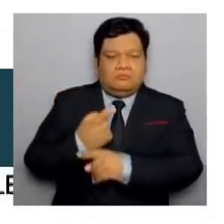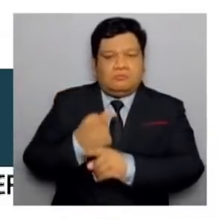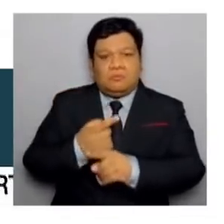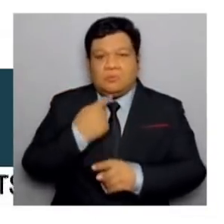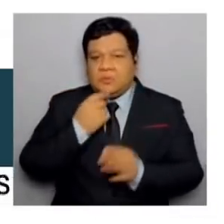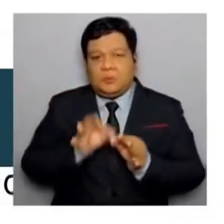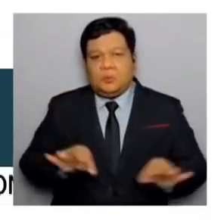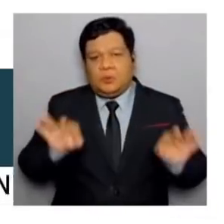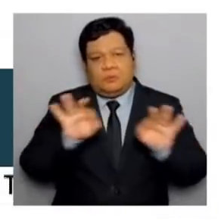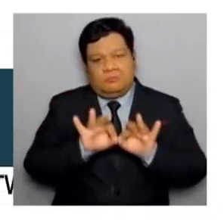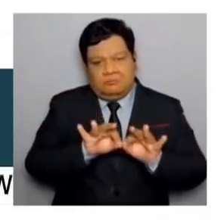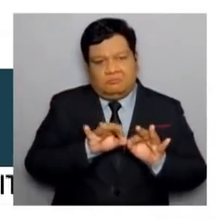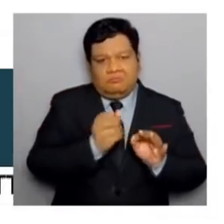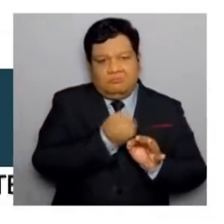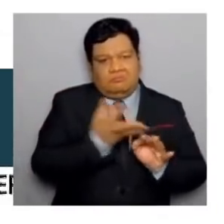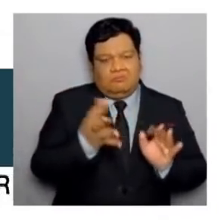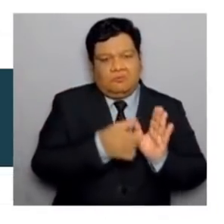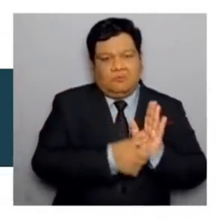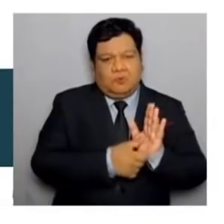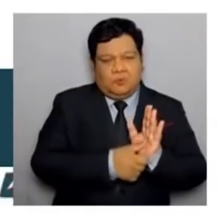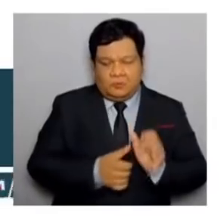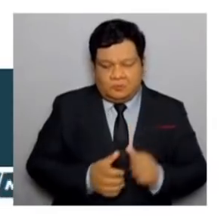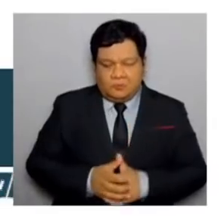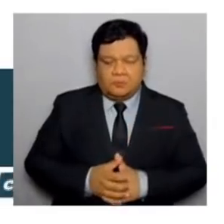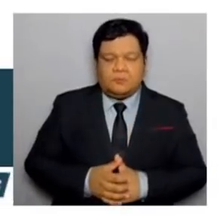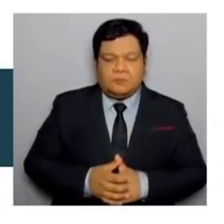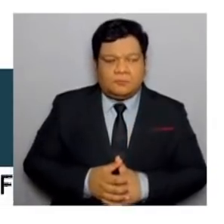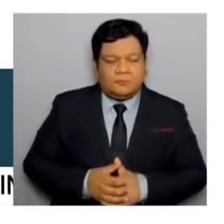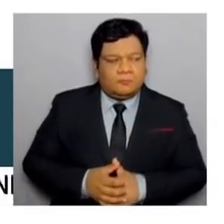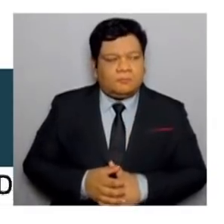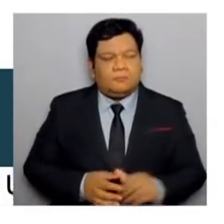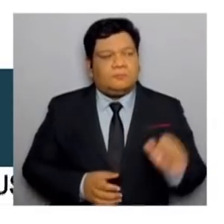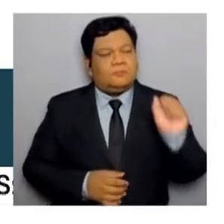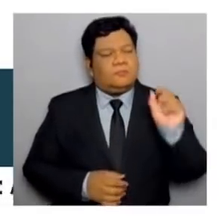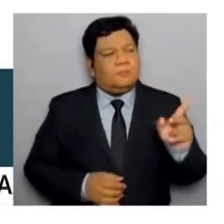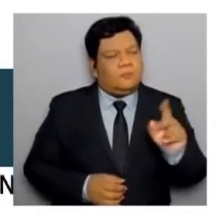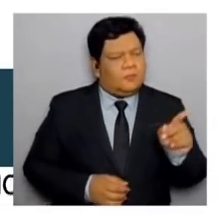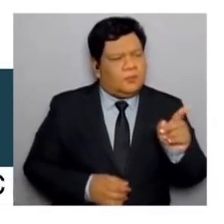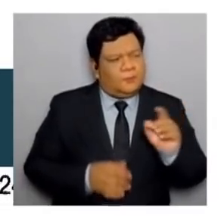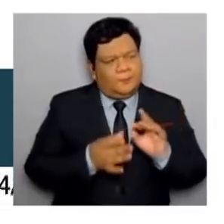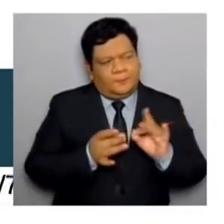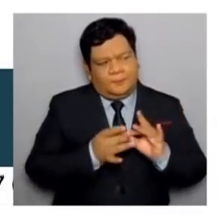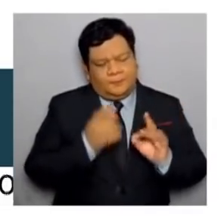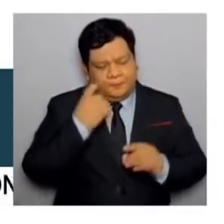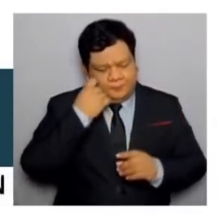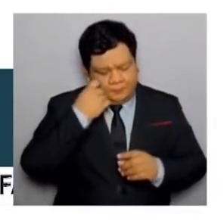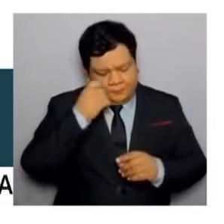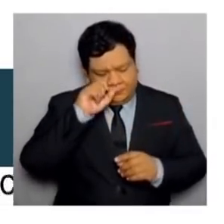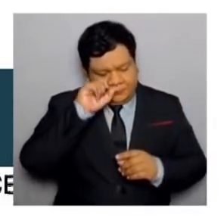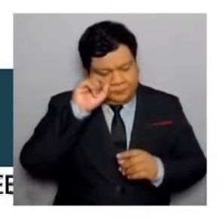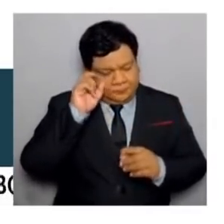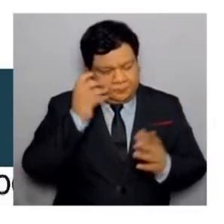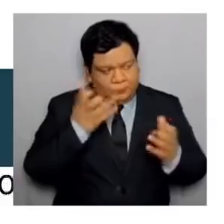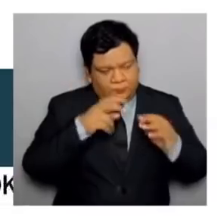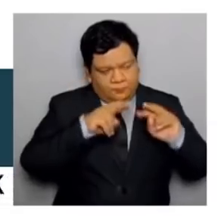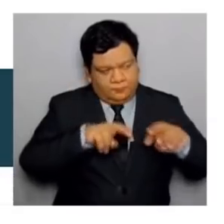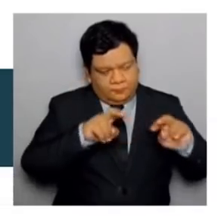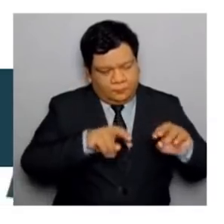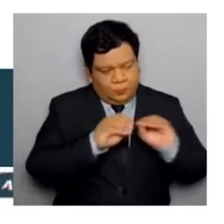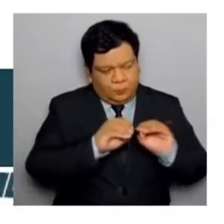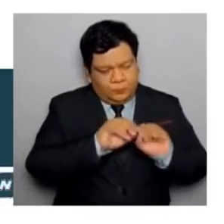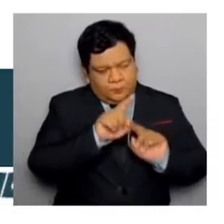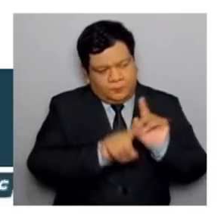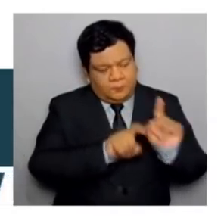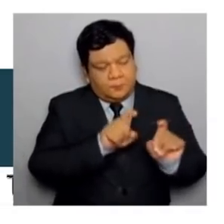matter. All right, so you kind of touched on this a while ago. I want to go deeper into it now. So,